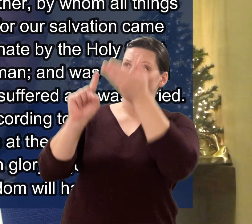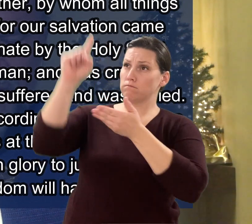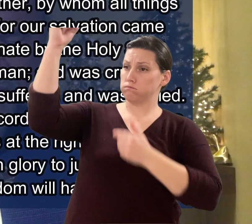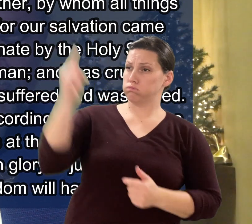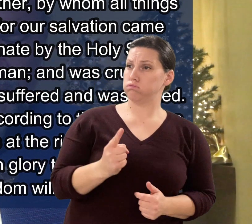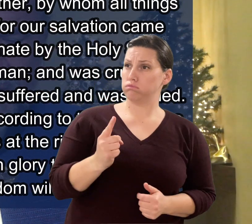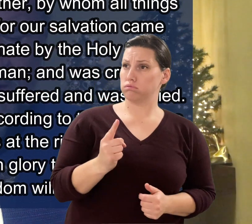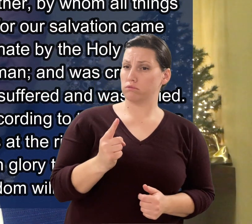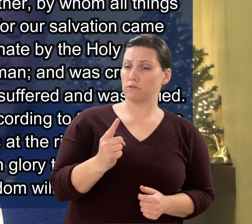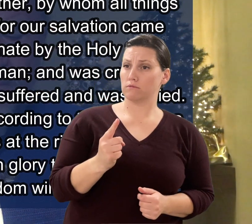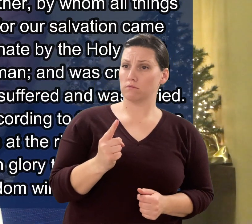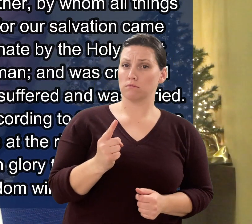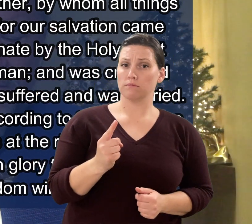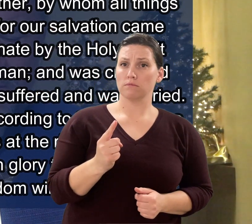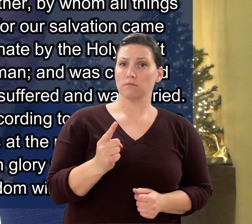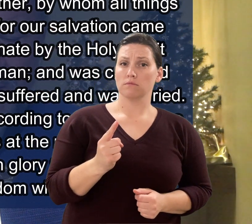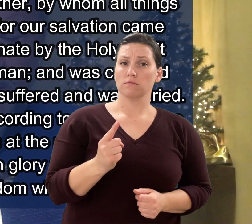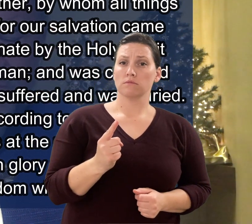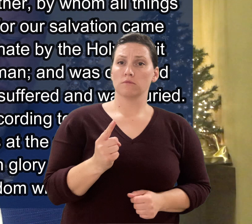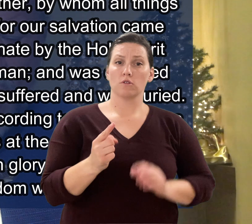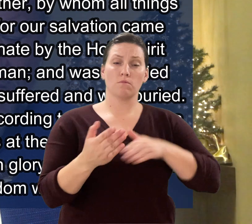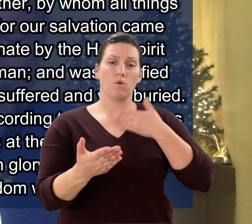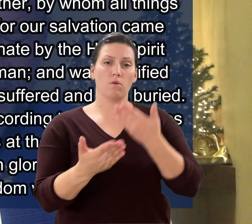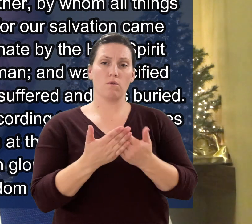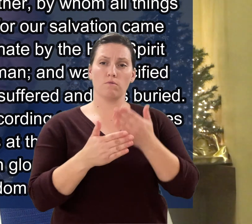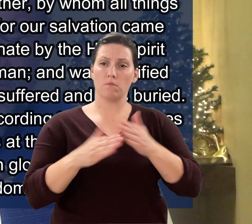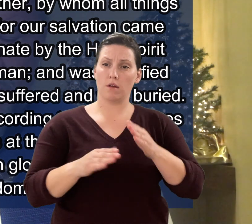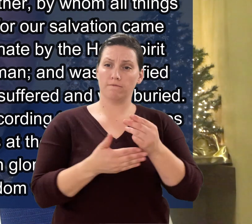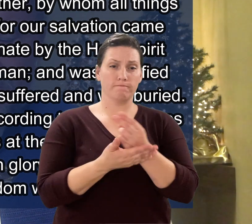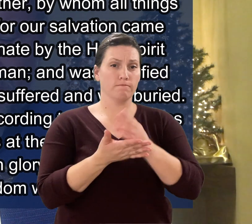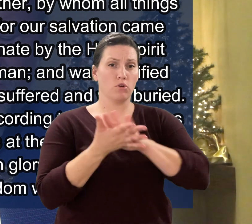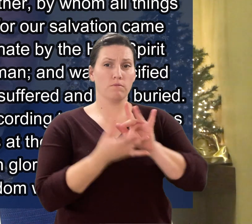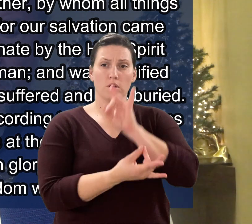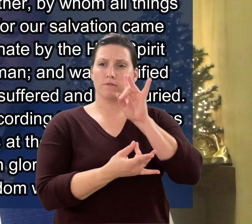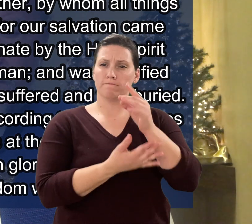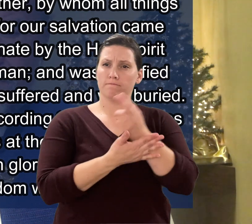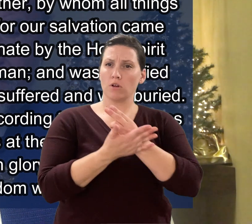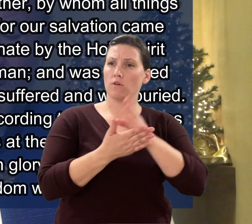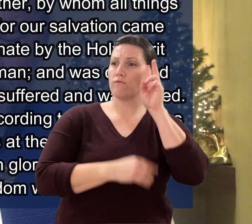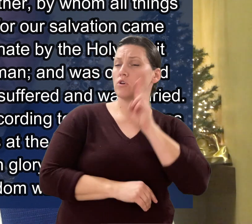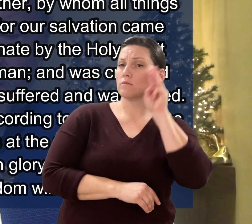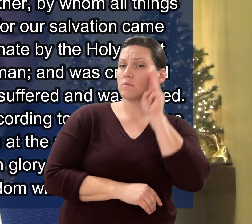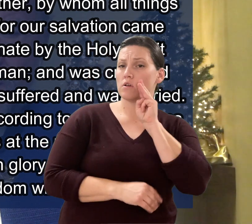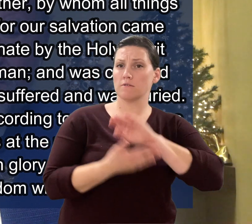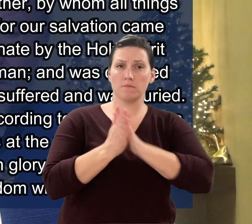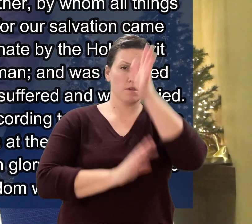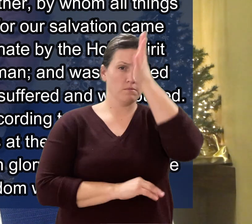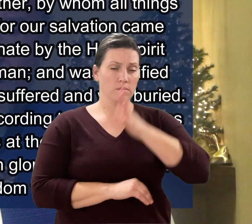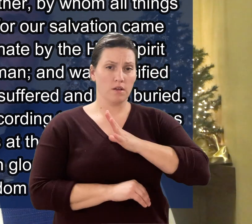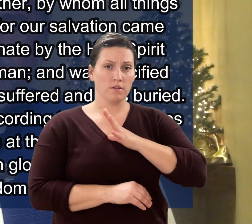our salvation came down from heaven, and was incarnate by the Holy Spirit to the Virgin Mary, and was made